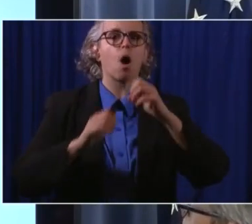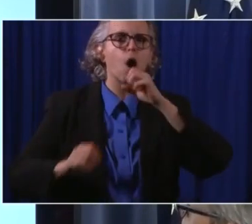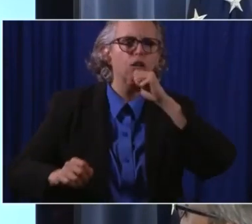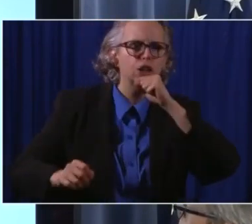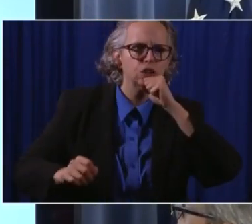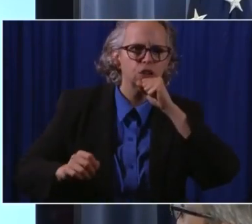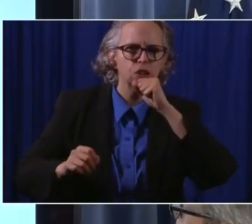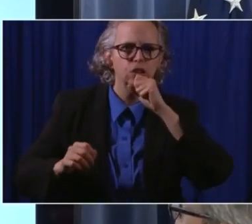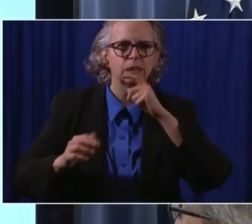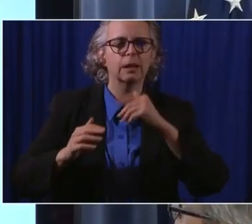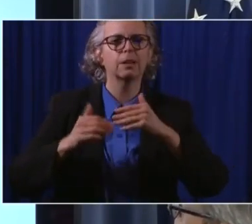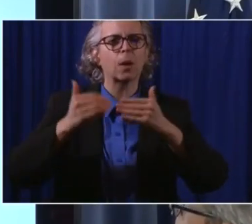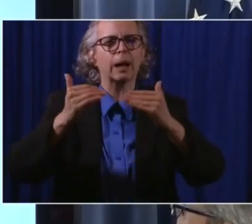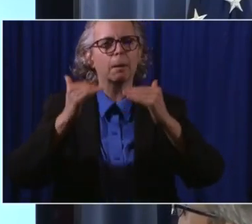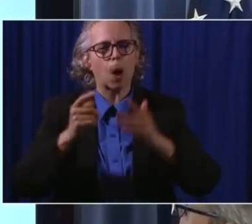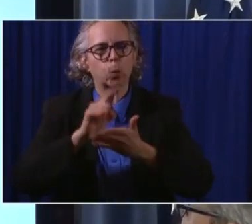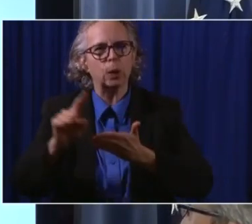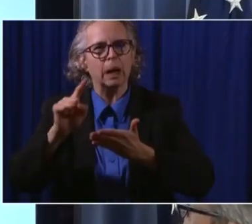next one.